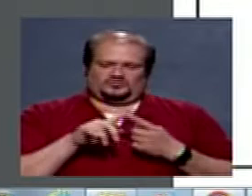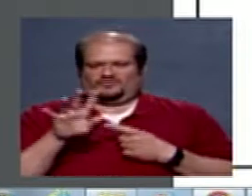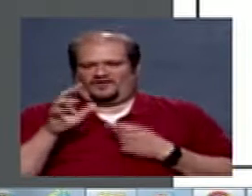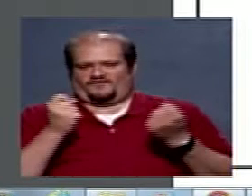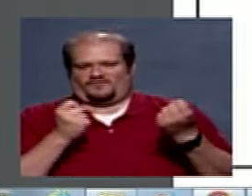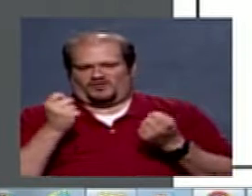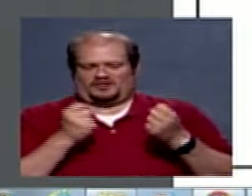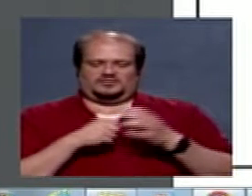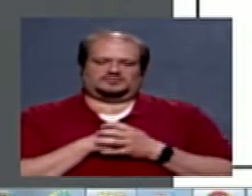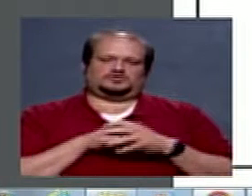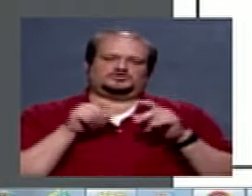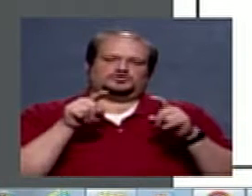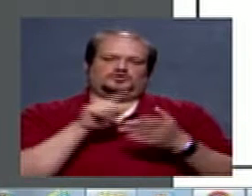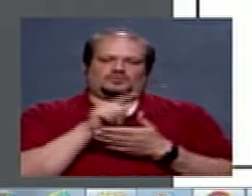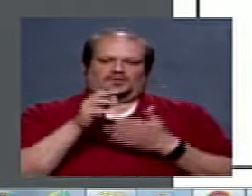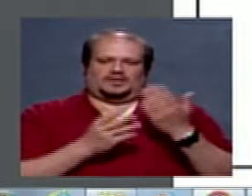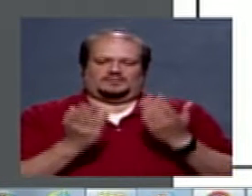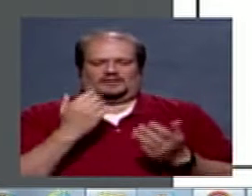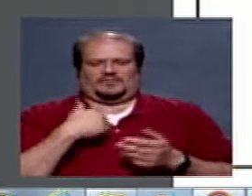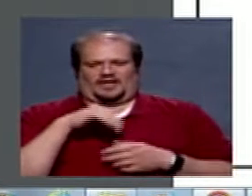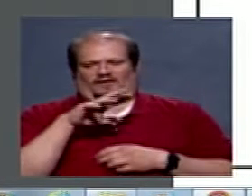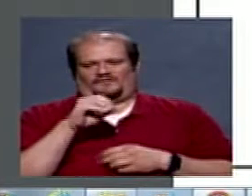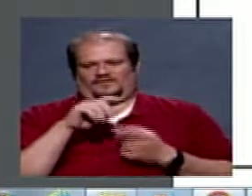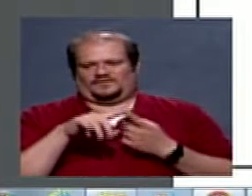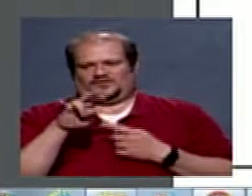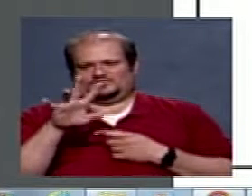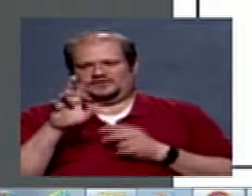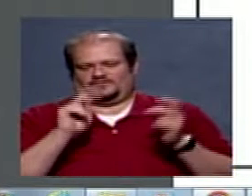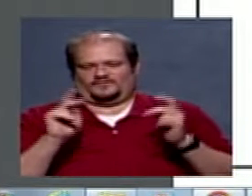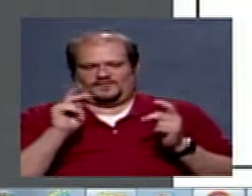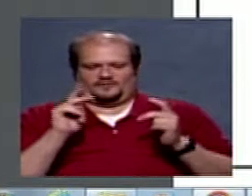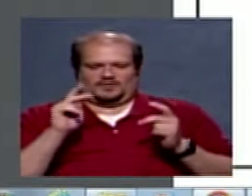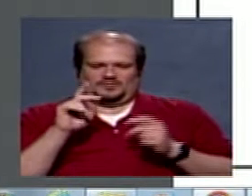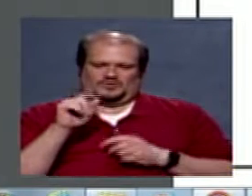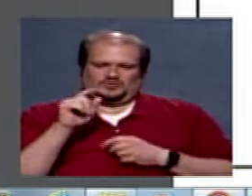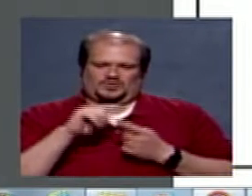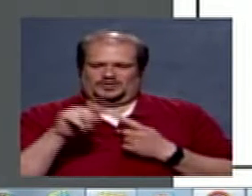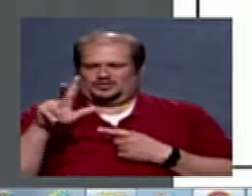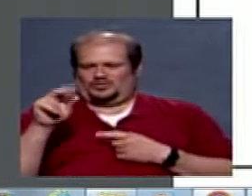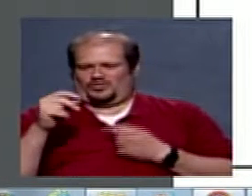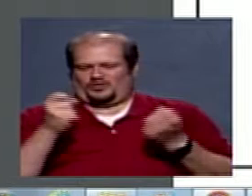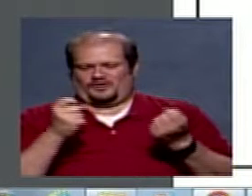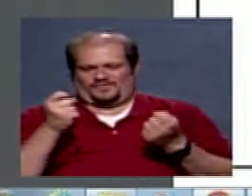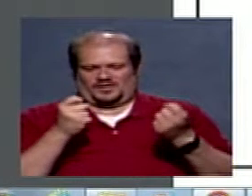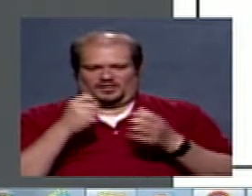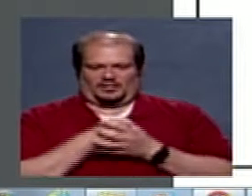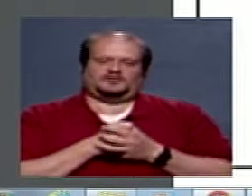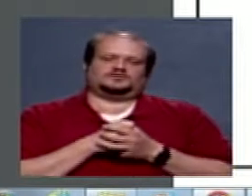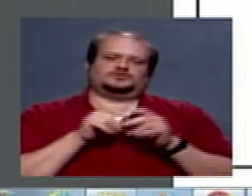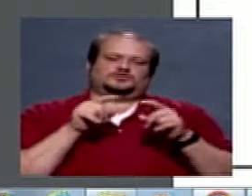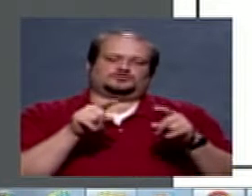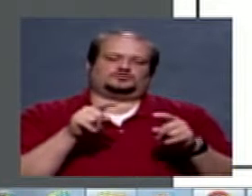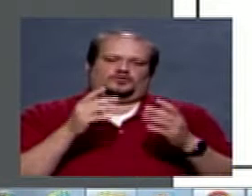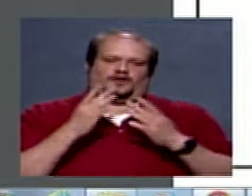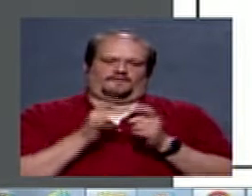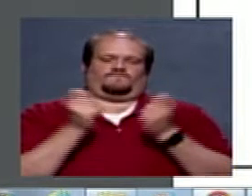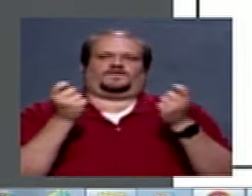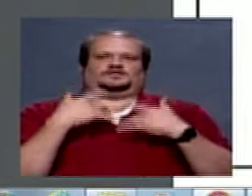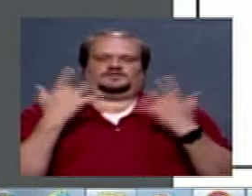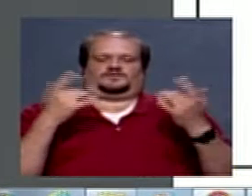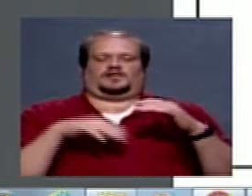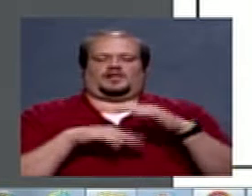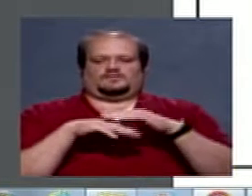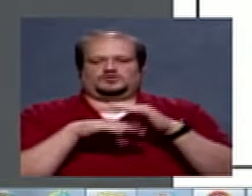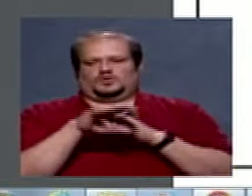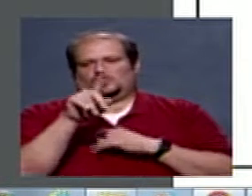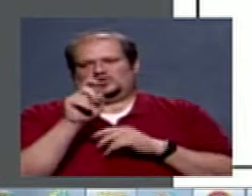vehicles. During weekends, there may be 50 to 75 people or 20 to 30 vehicles. During festival holidays, there can be